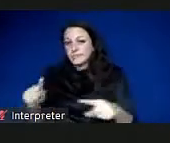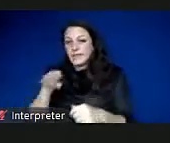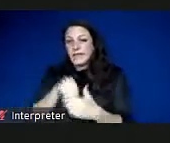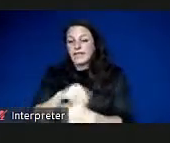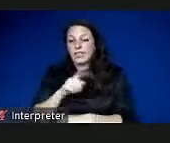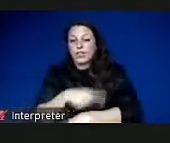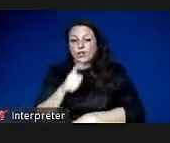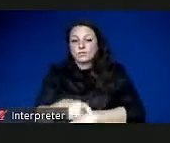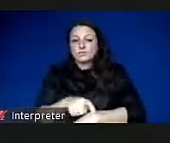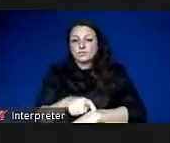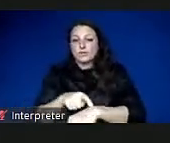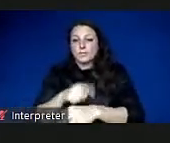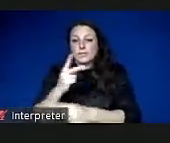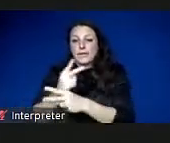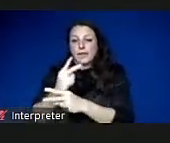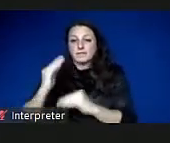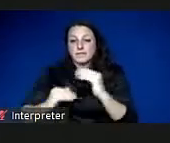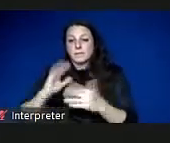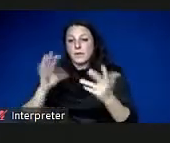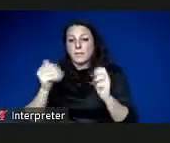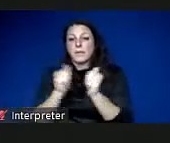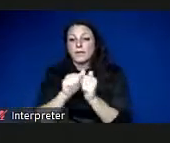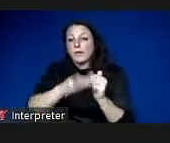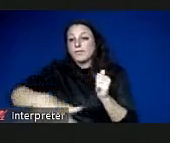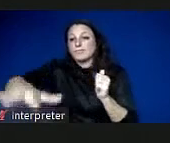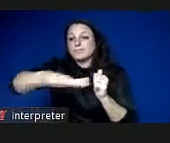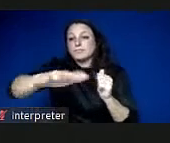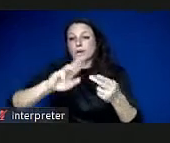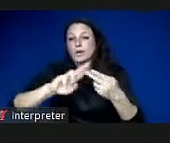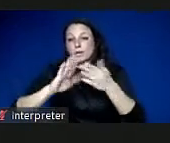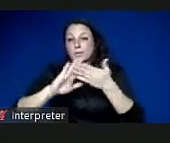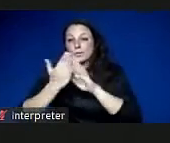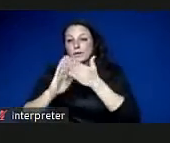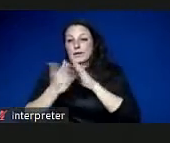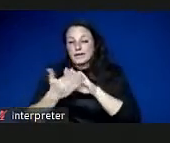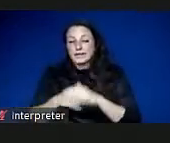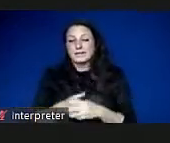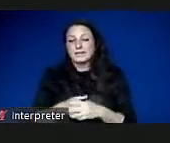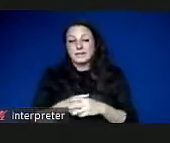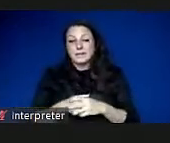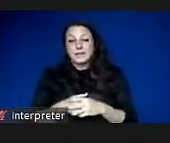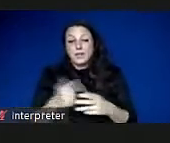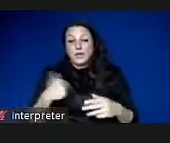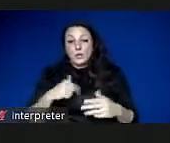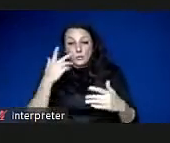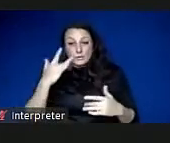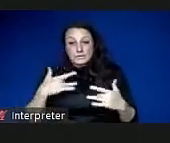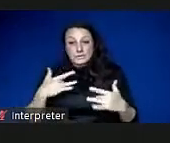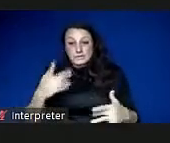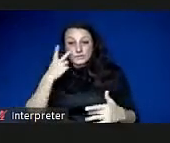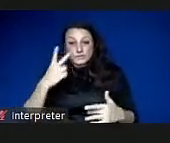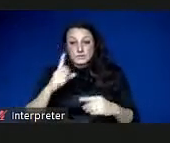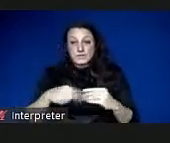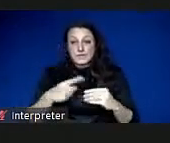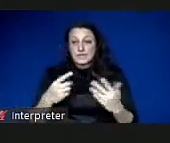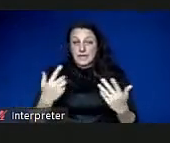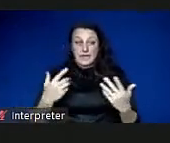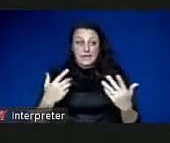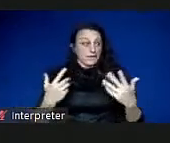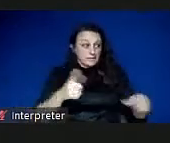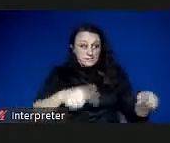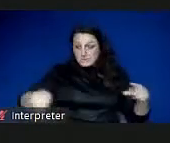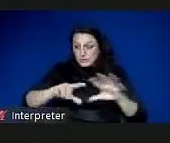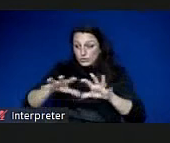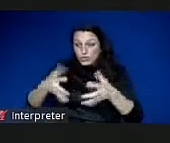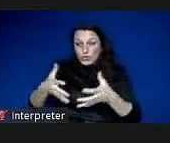compared to the rest of the population at a time period when you would begin to see the immunity from vaccine in these facilities.